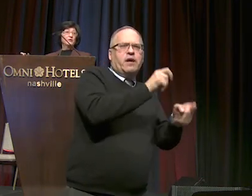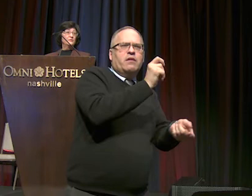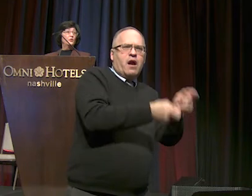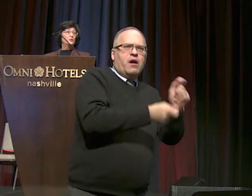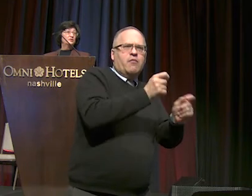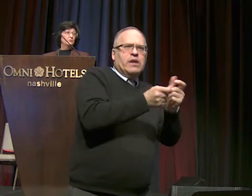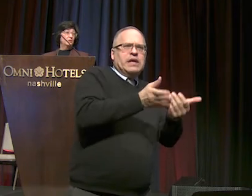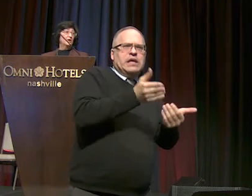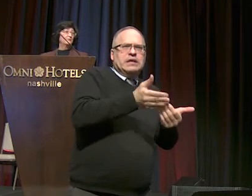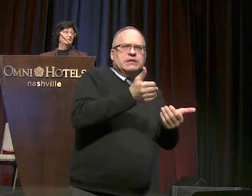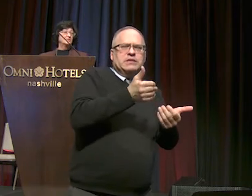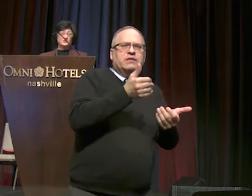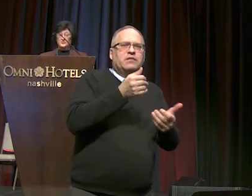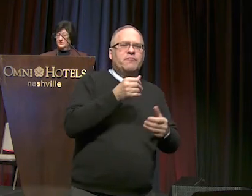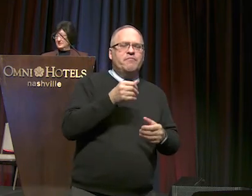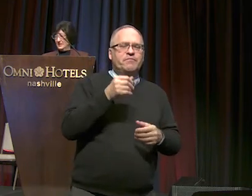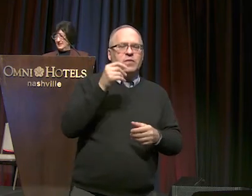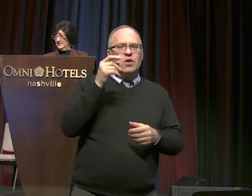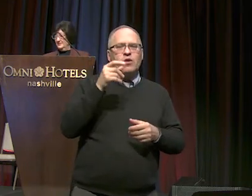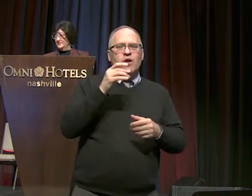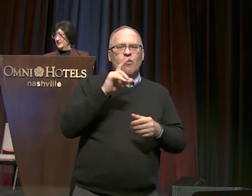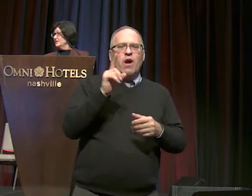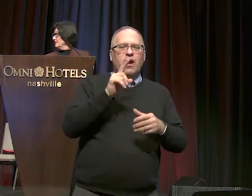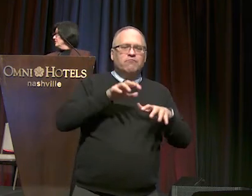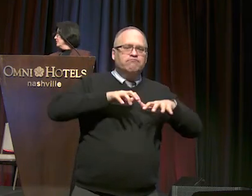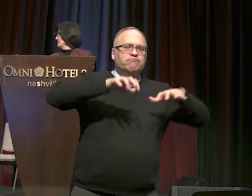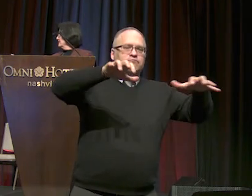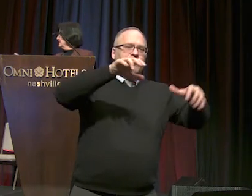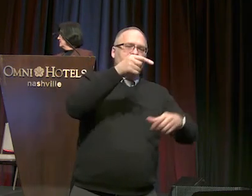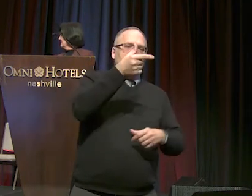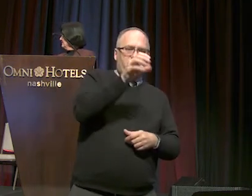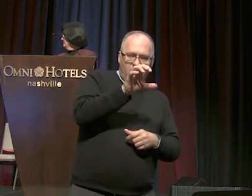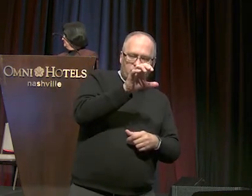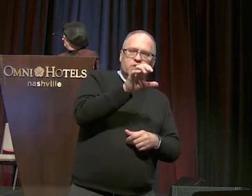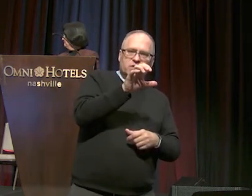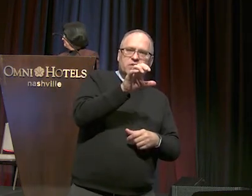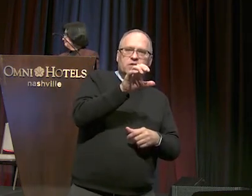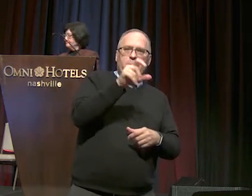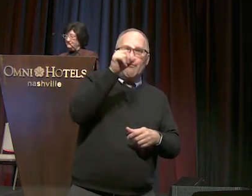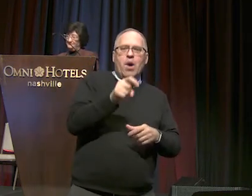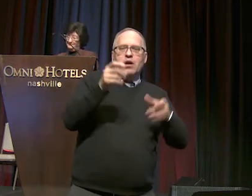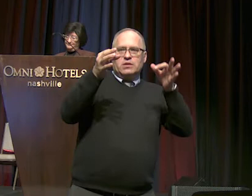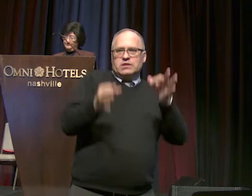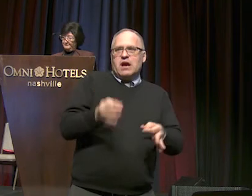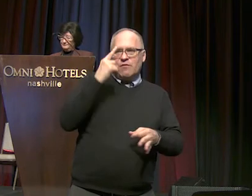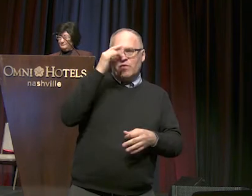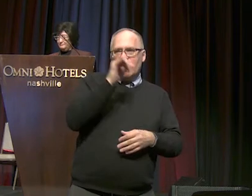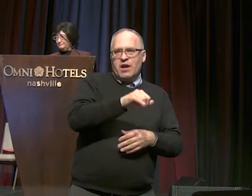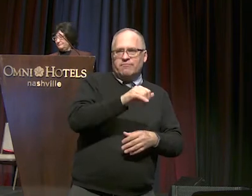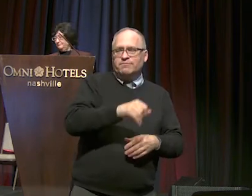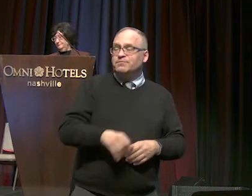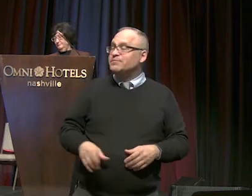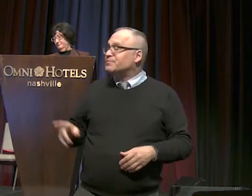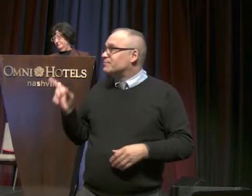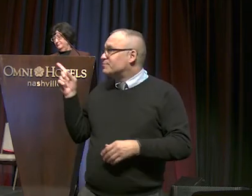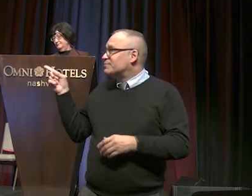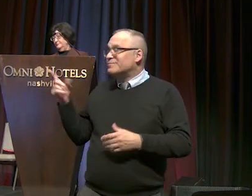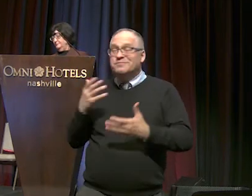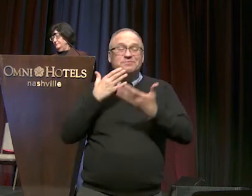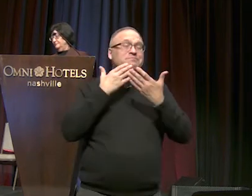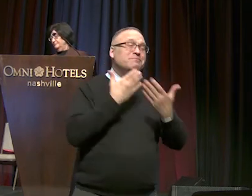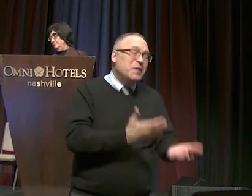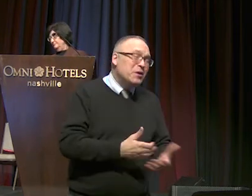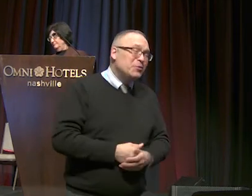in front of the whole General Conference to decide. Kenitha? Thank you, Barbara. There is a